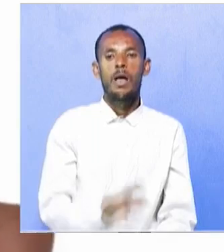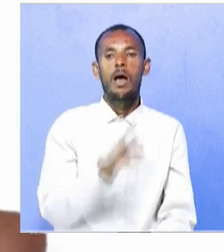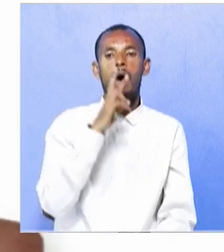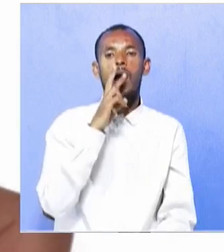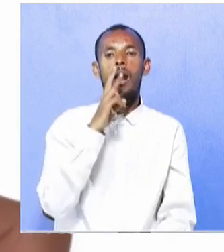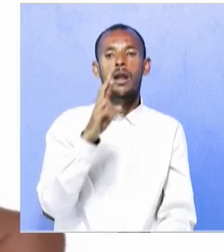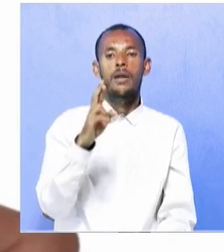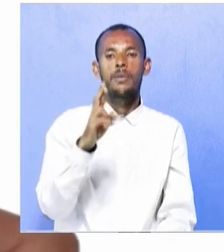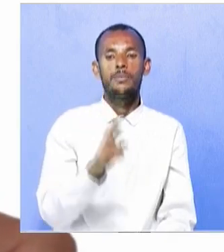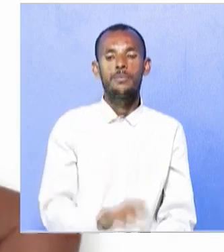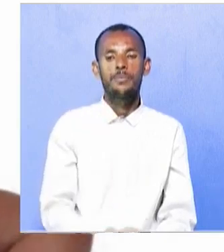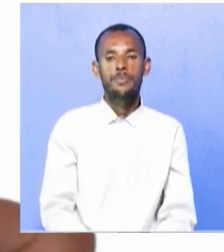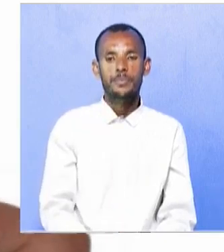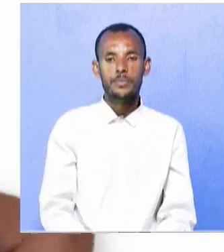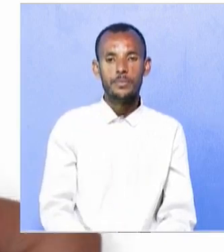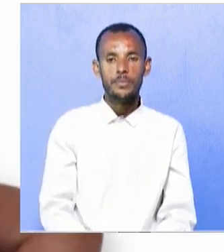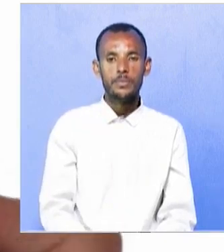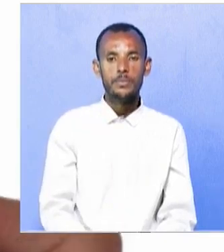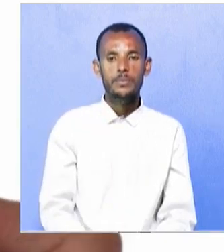are